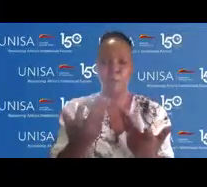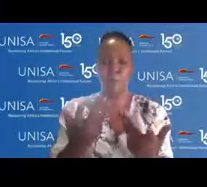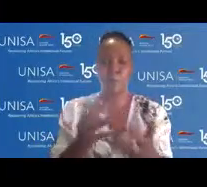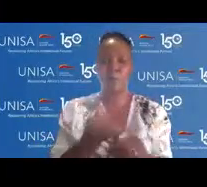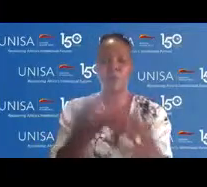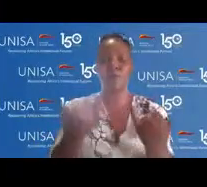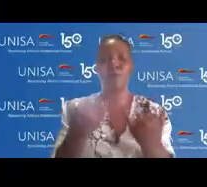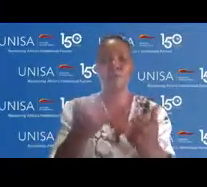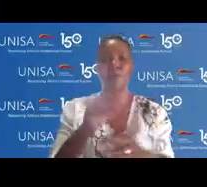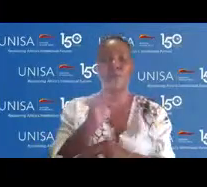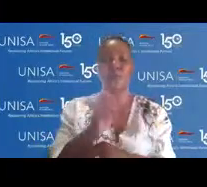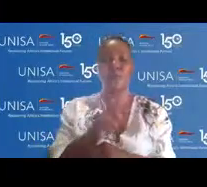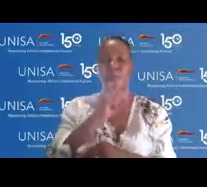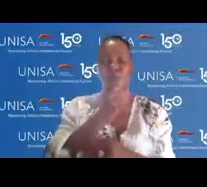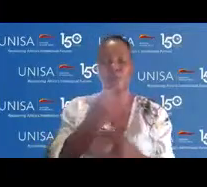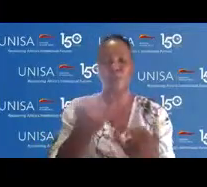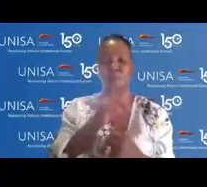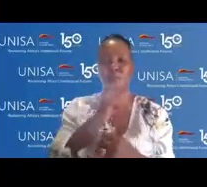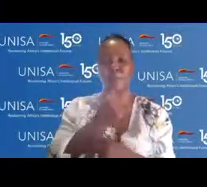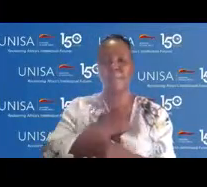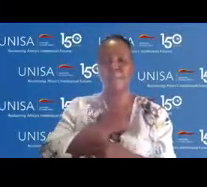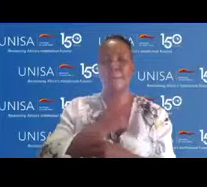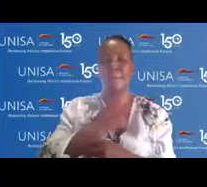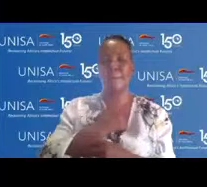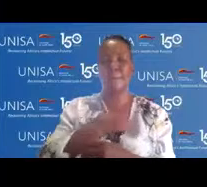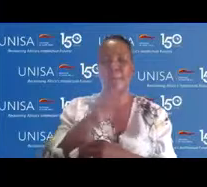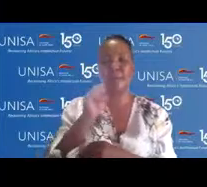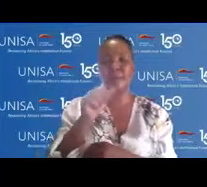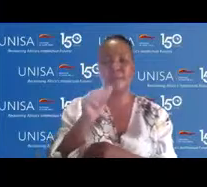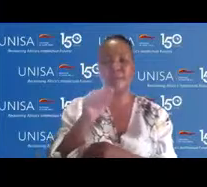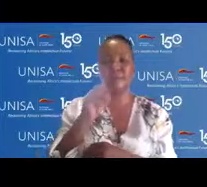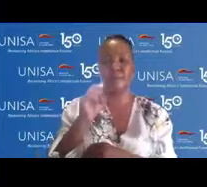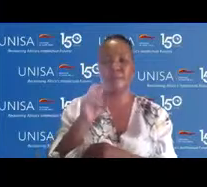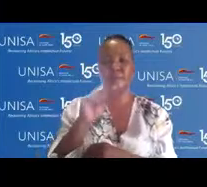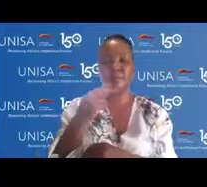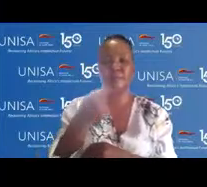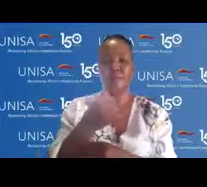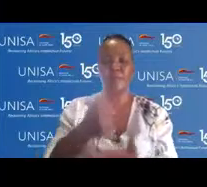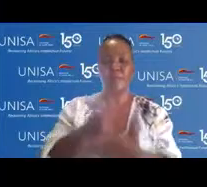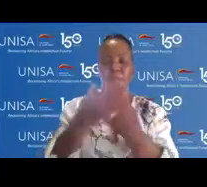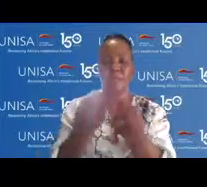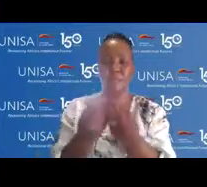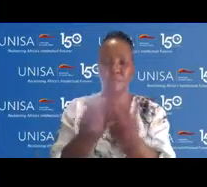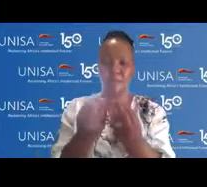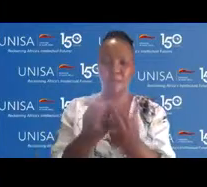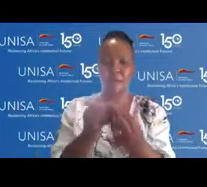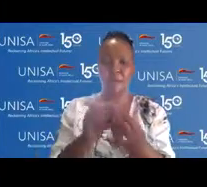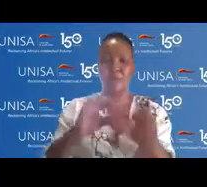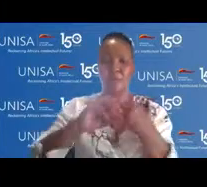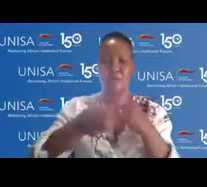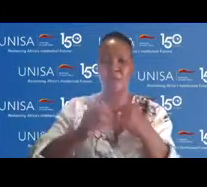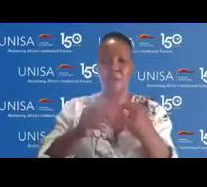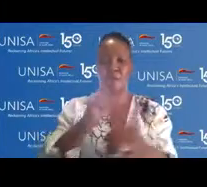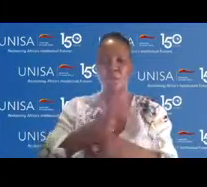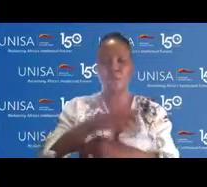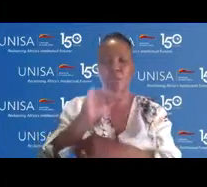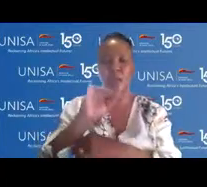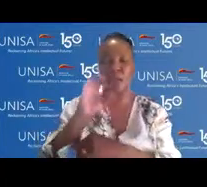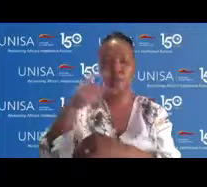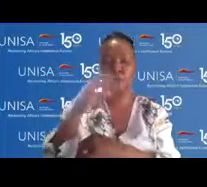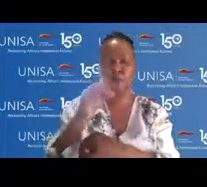using my Samsung device, but I will also try and demo this using the iPhone as well.